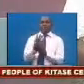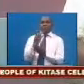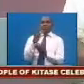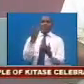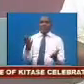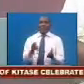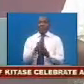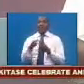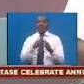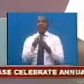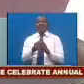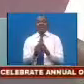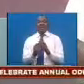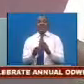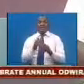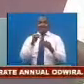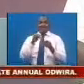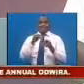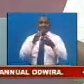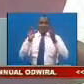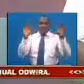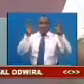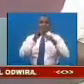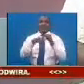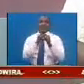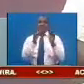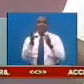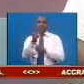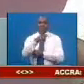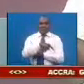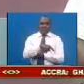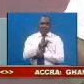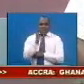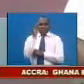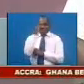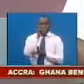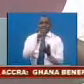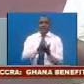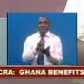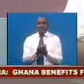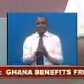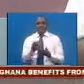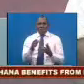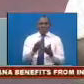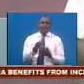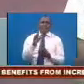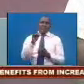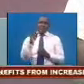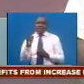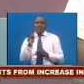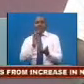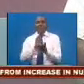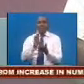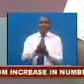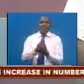halt. As the world marks International Internet Day today, projections are that about 50